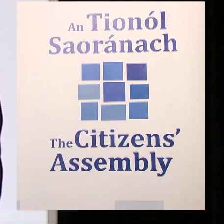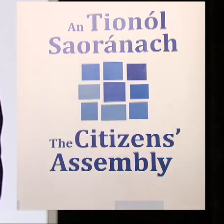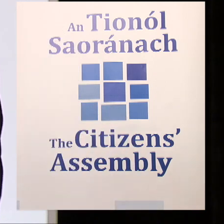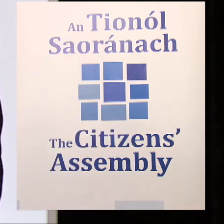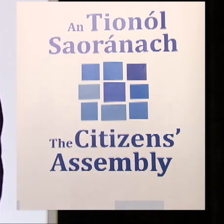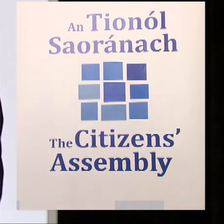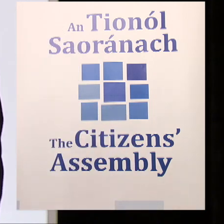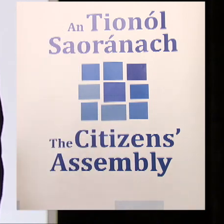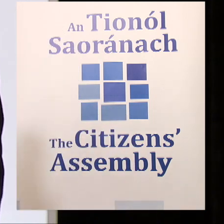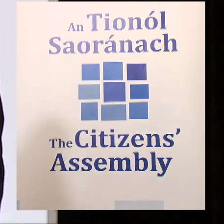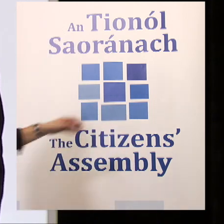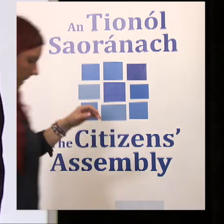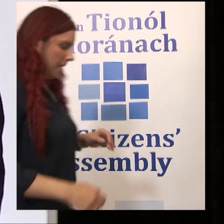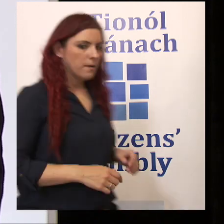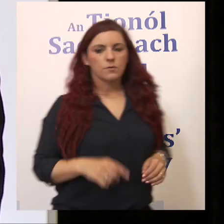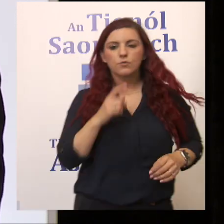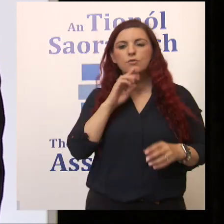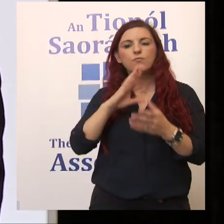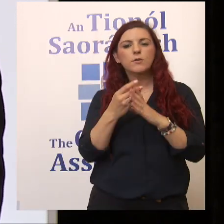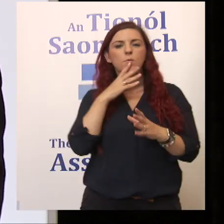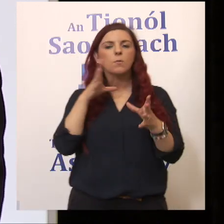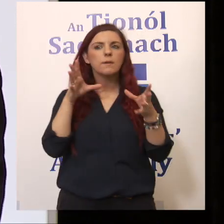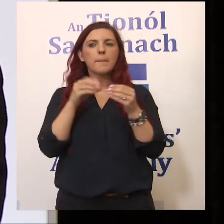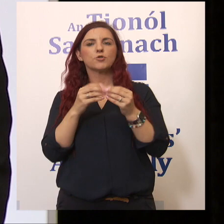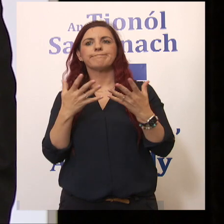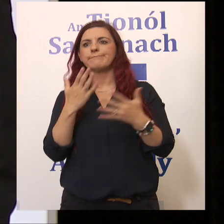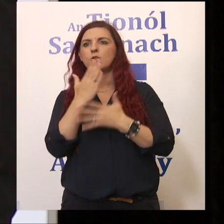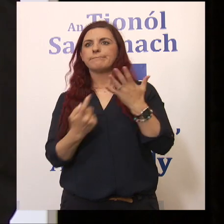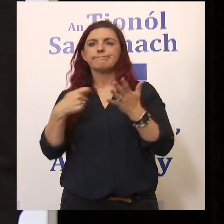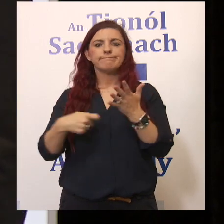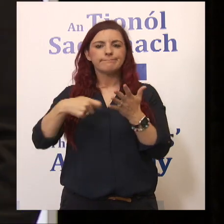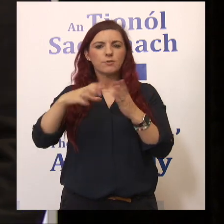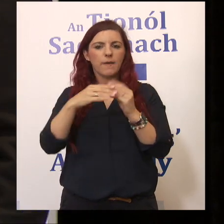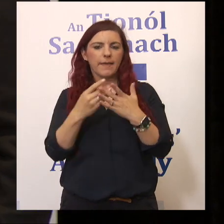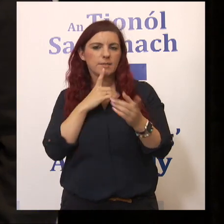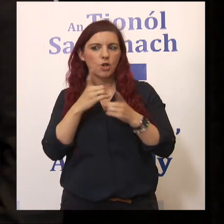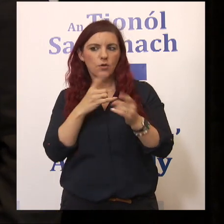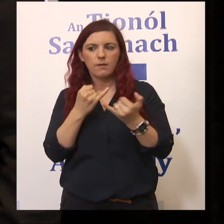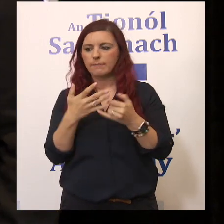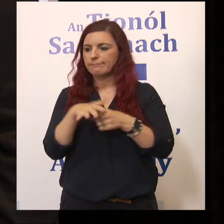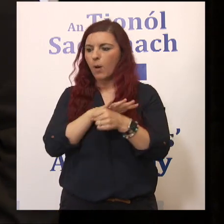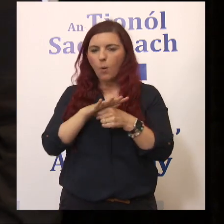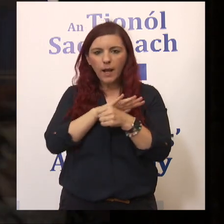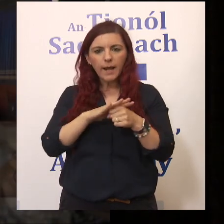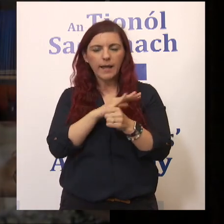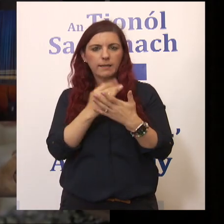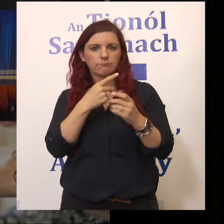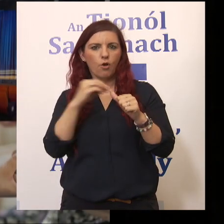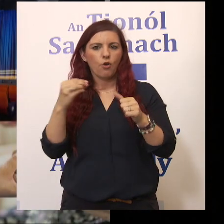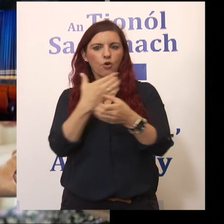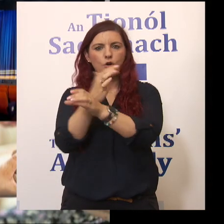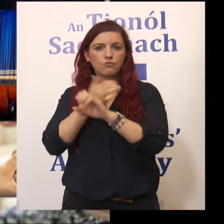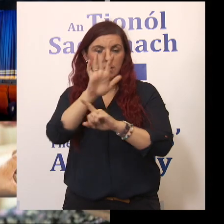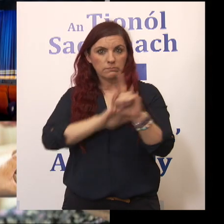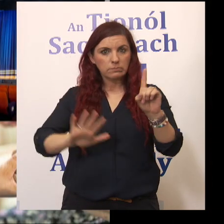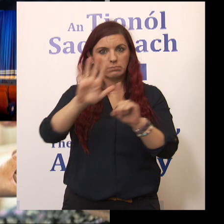that are done at local level here in Ireland, but some of the additional things that are done at a local level in other jurisdictions, in sort